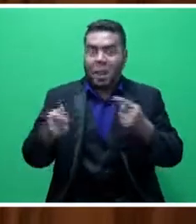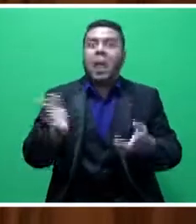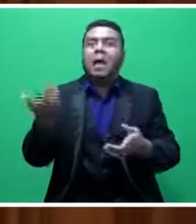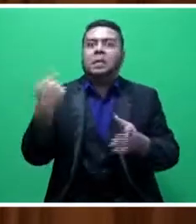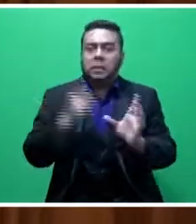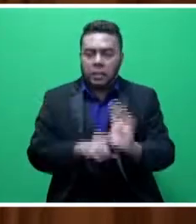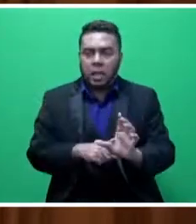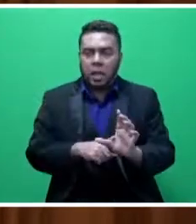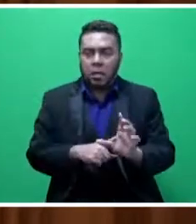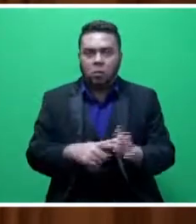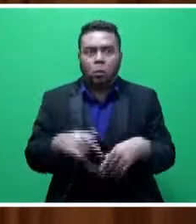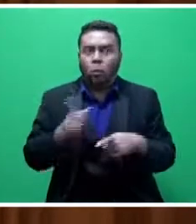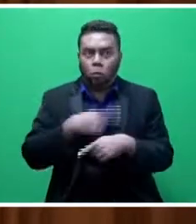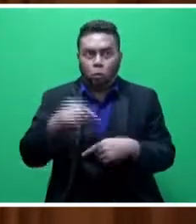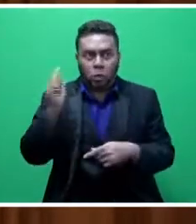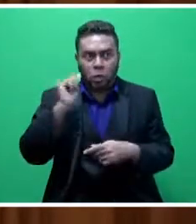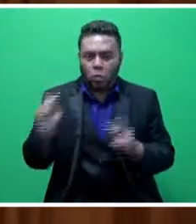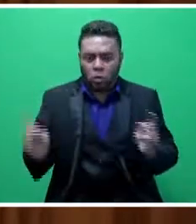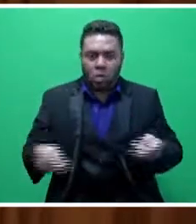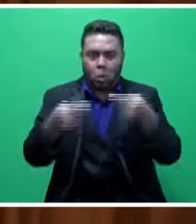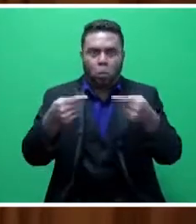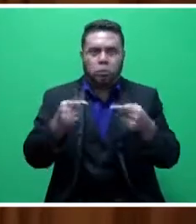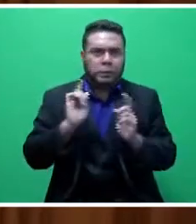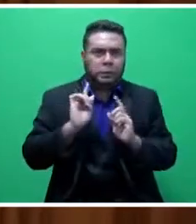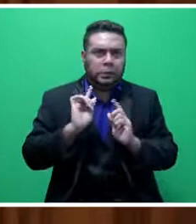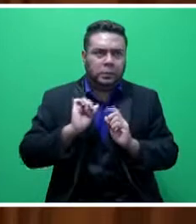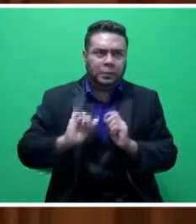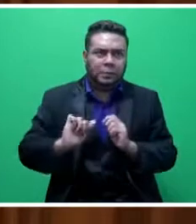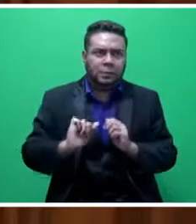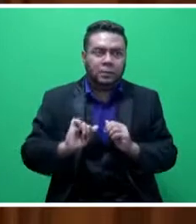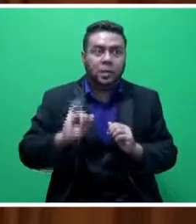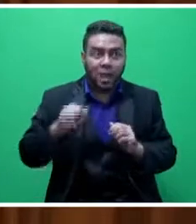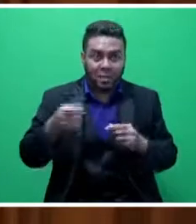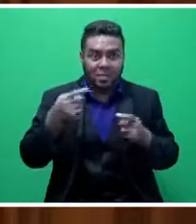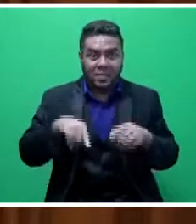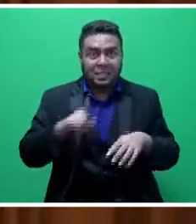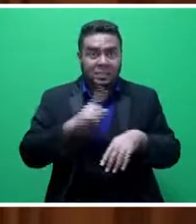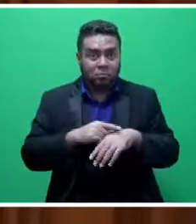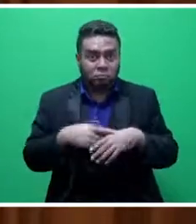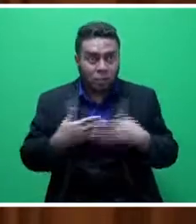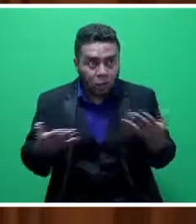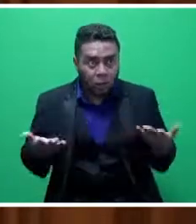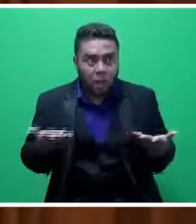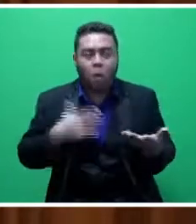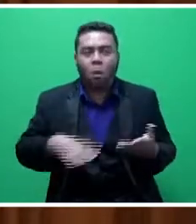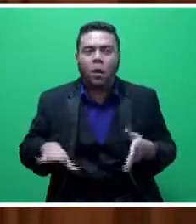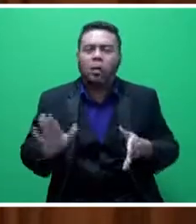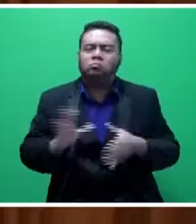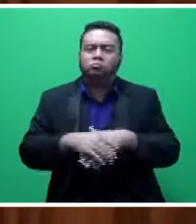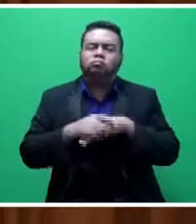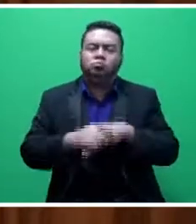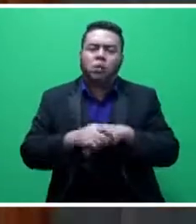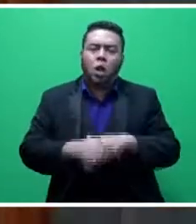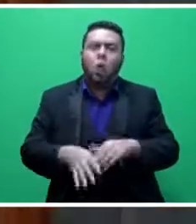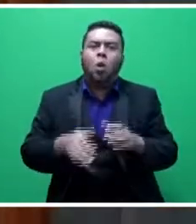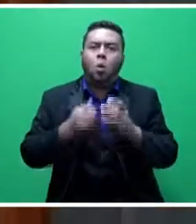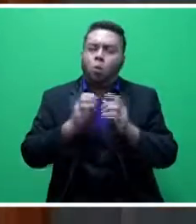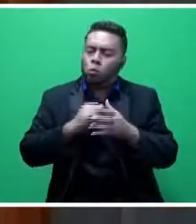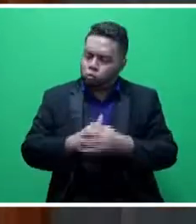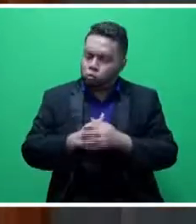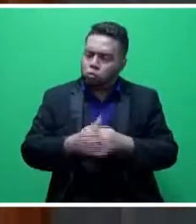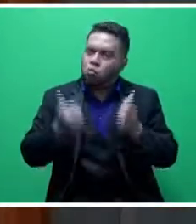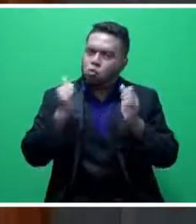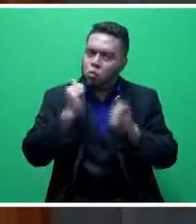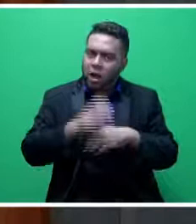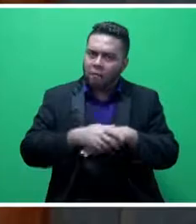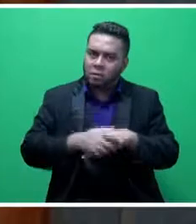and as you know, we opposed it. And at this time, I just want to commend the government for this. I think during